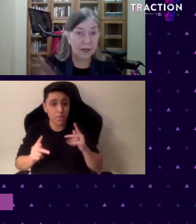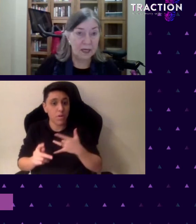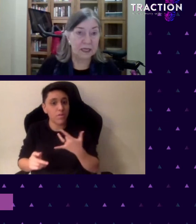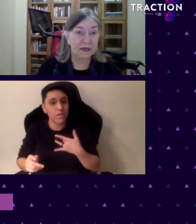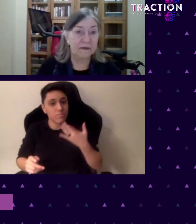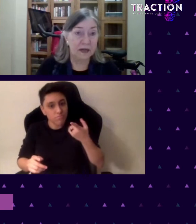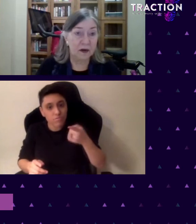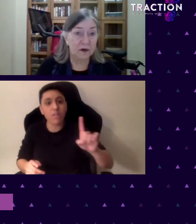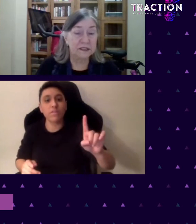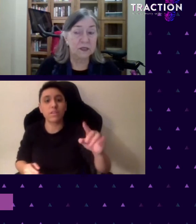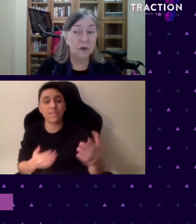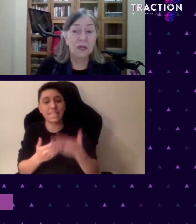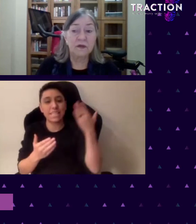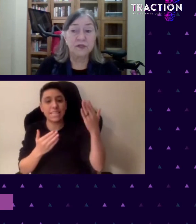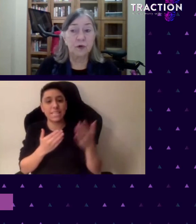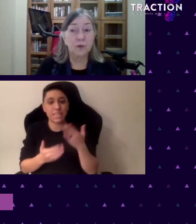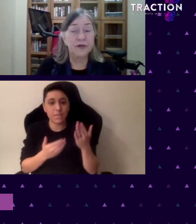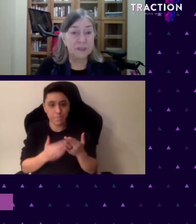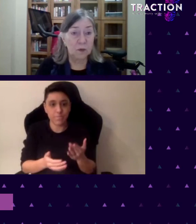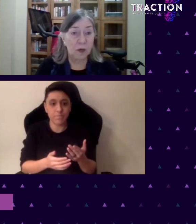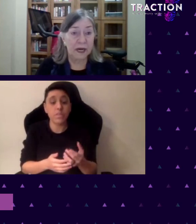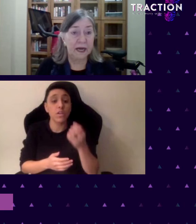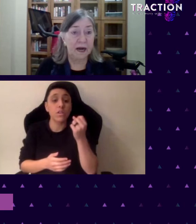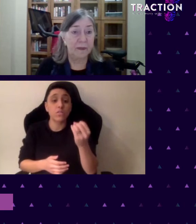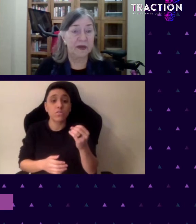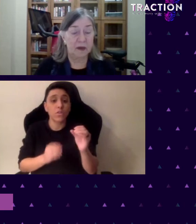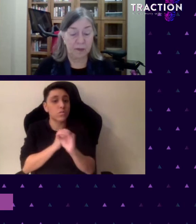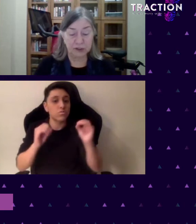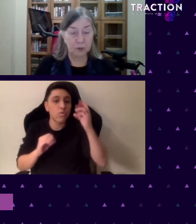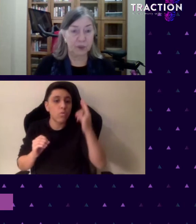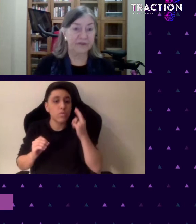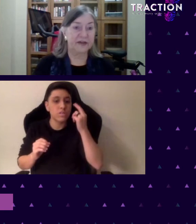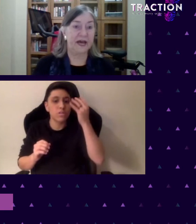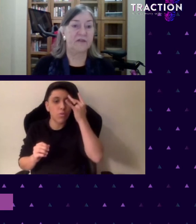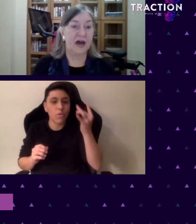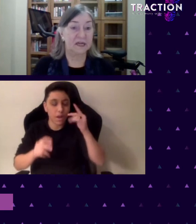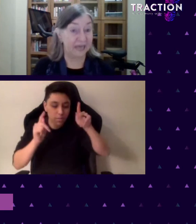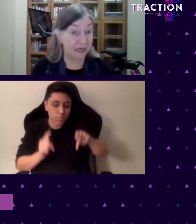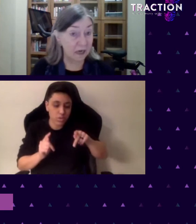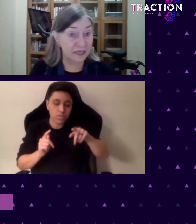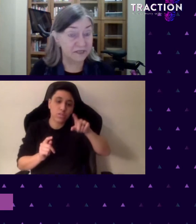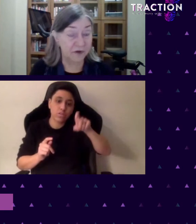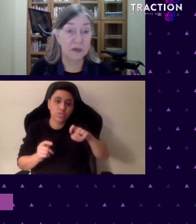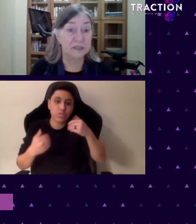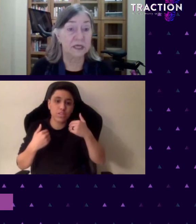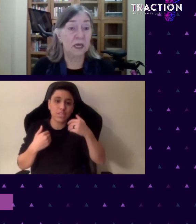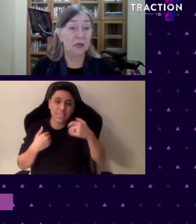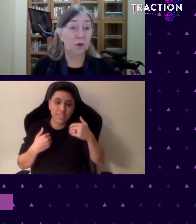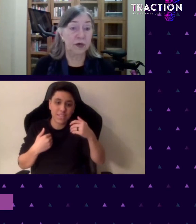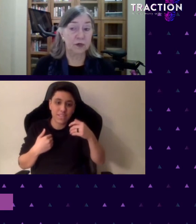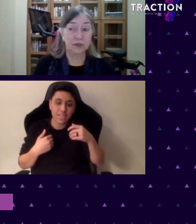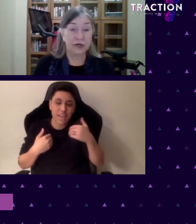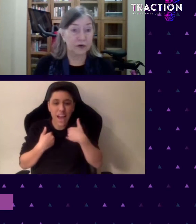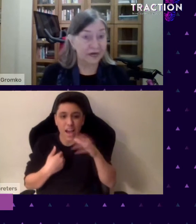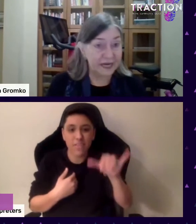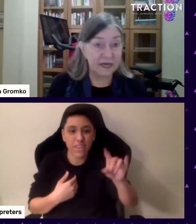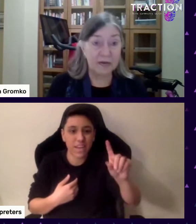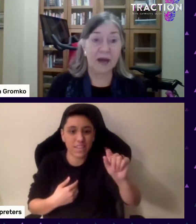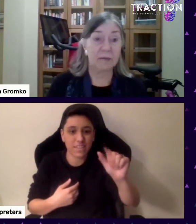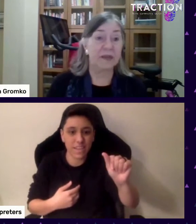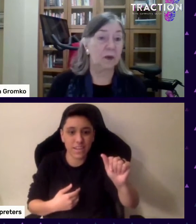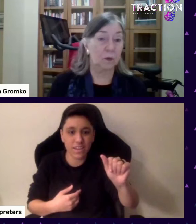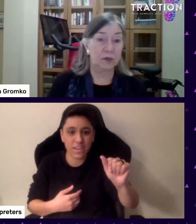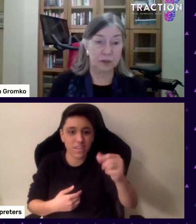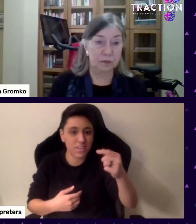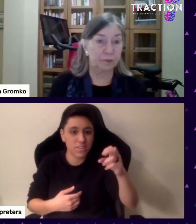faux pas in that area. So there's no reason why that a person would have to have that data as far as, what your gender